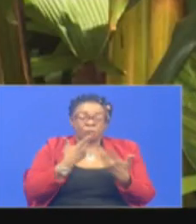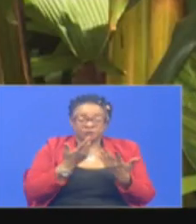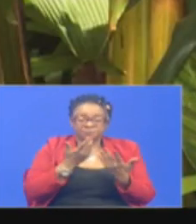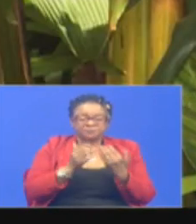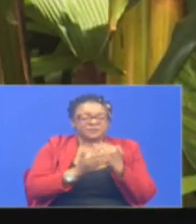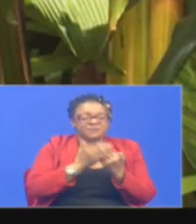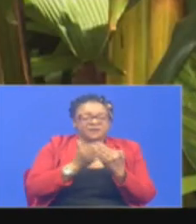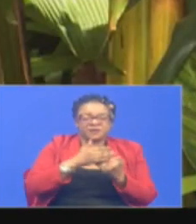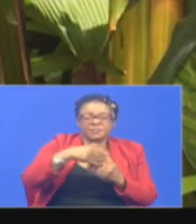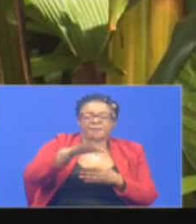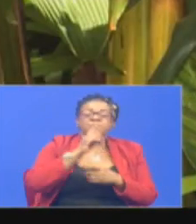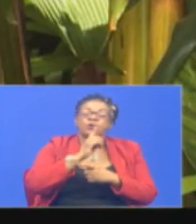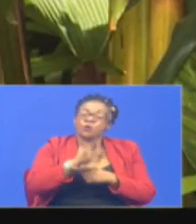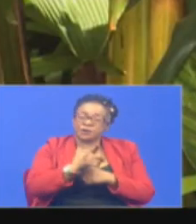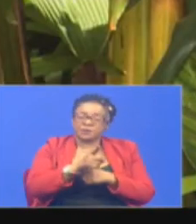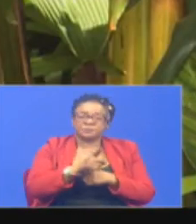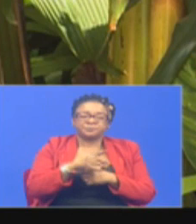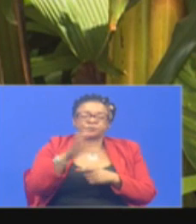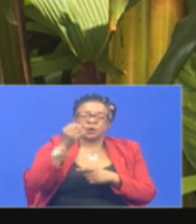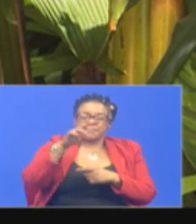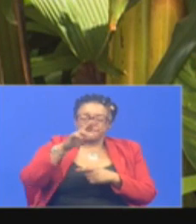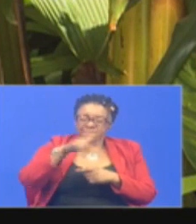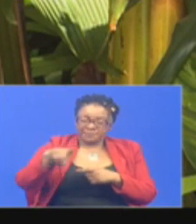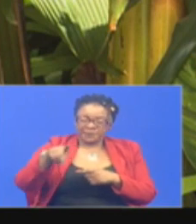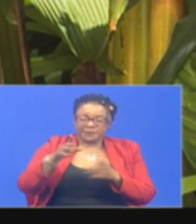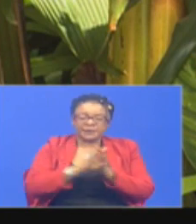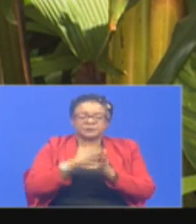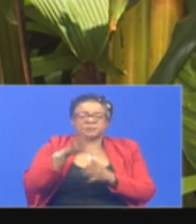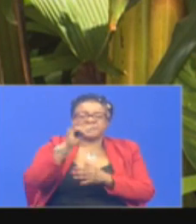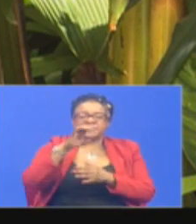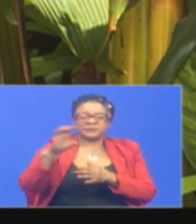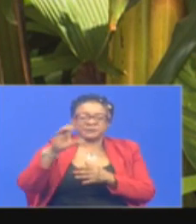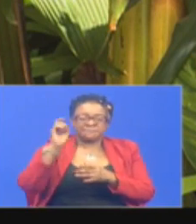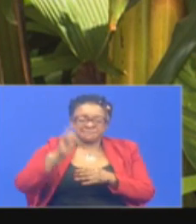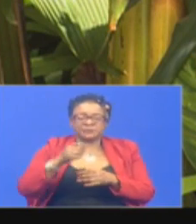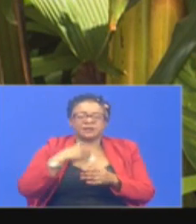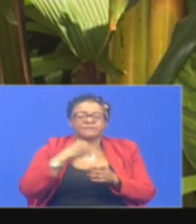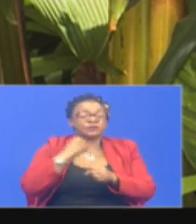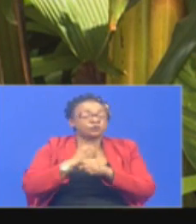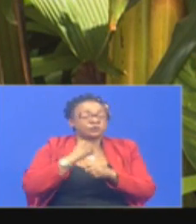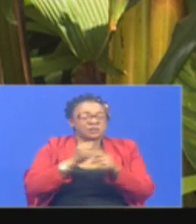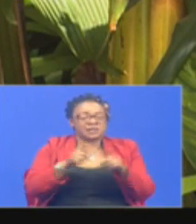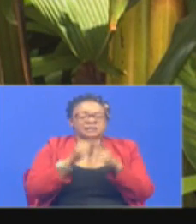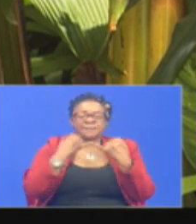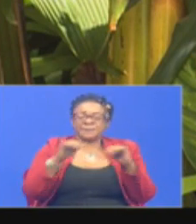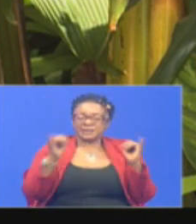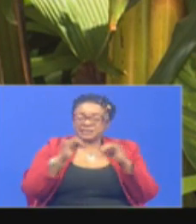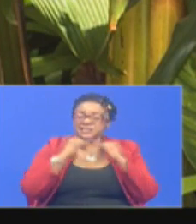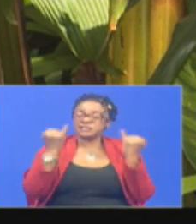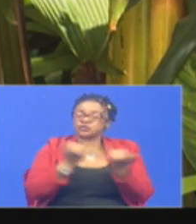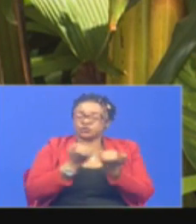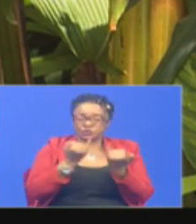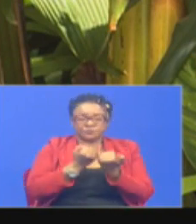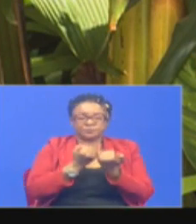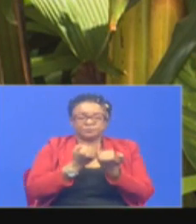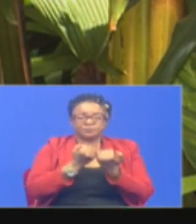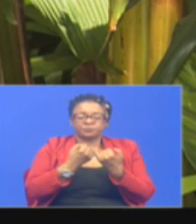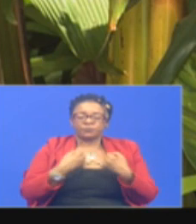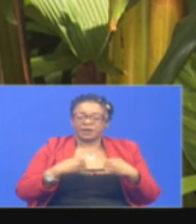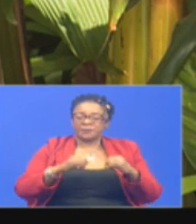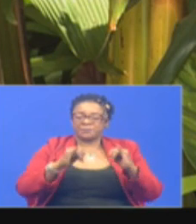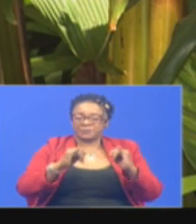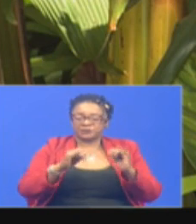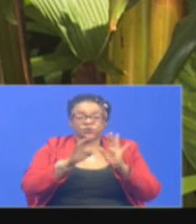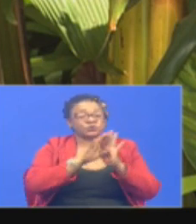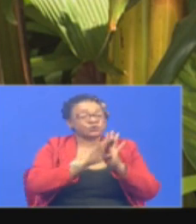and ordered that the ORPP and IEBC have a duty as independent institutions to implement the